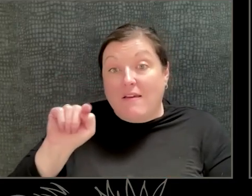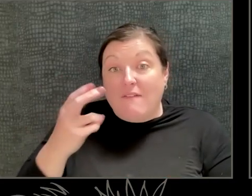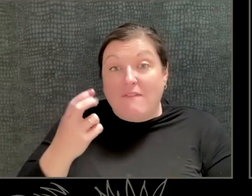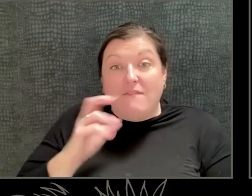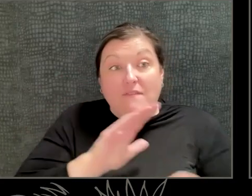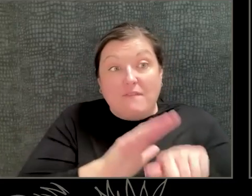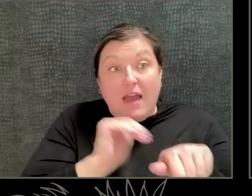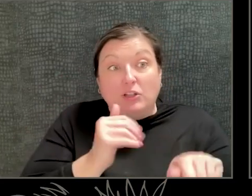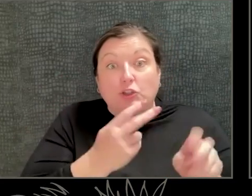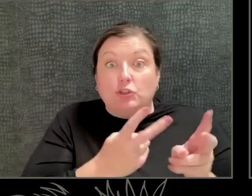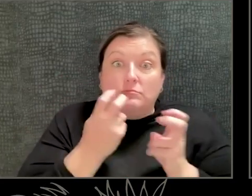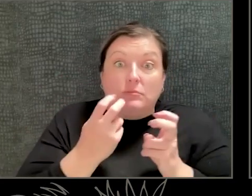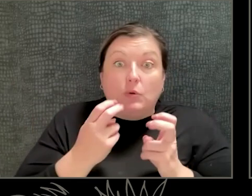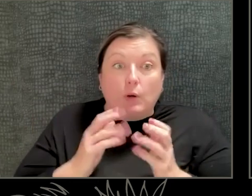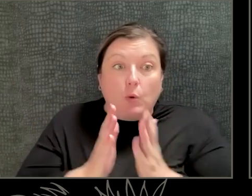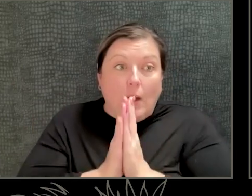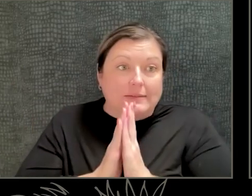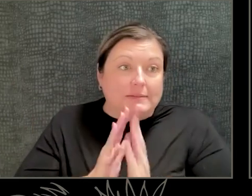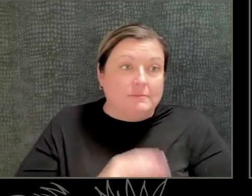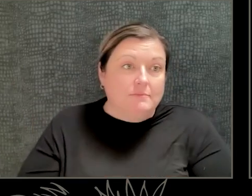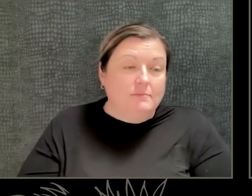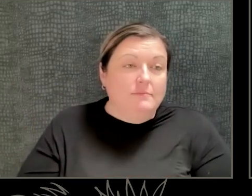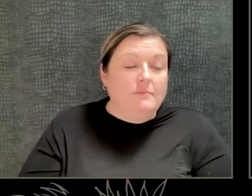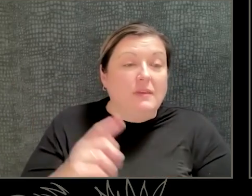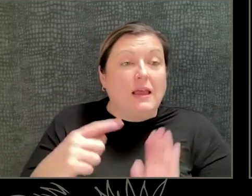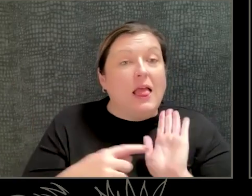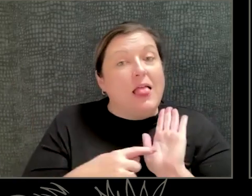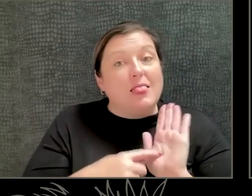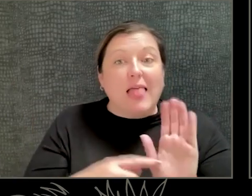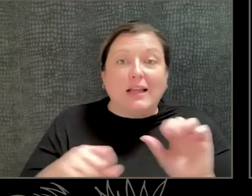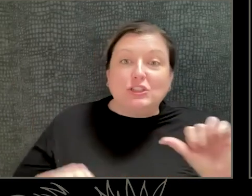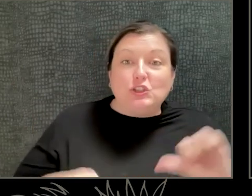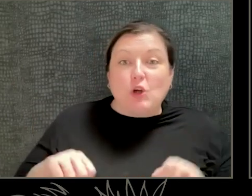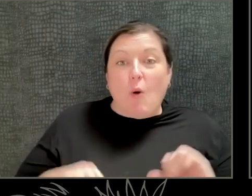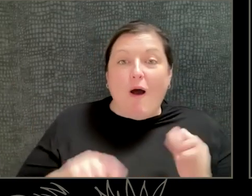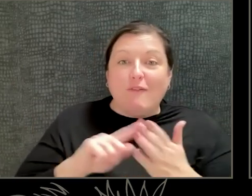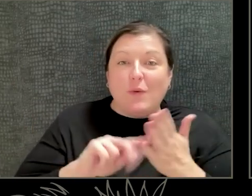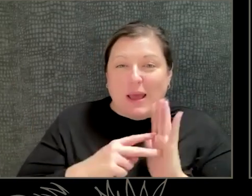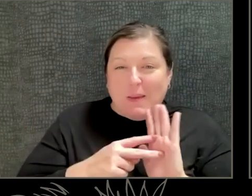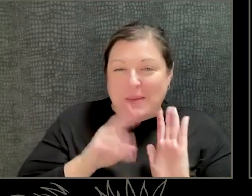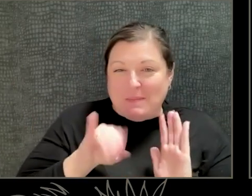But let's kind of show off what I mean by that.